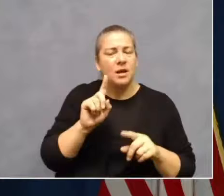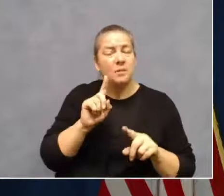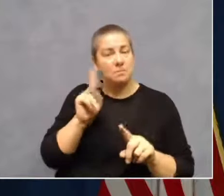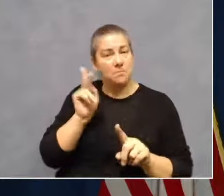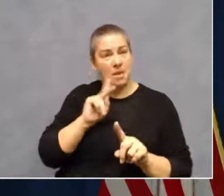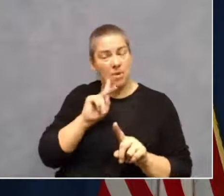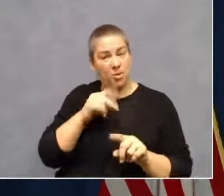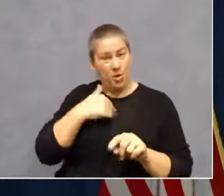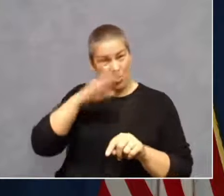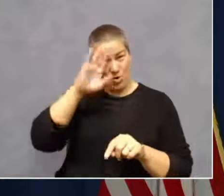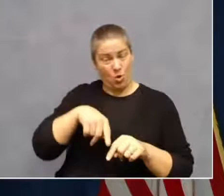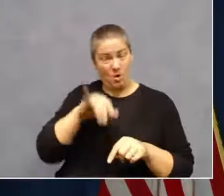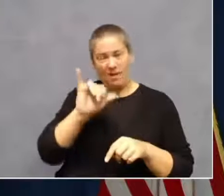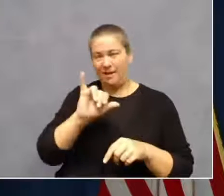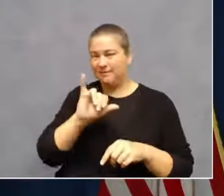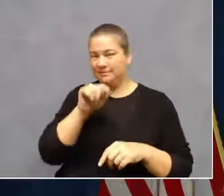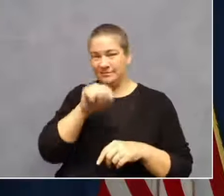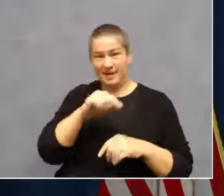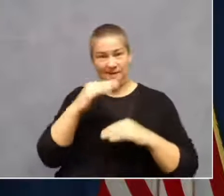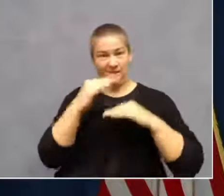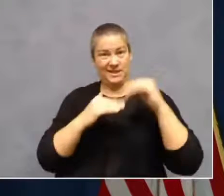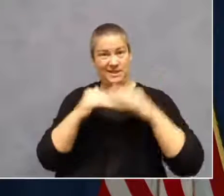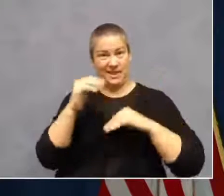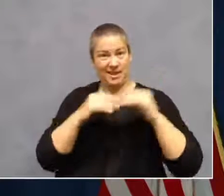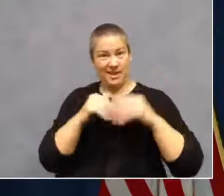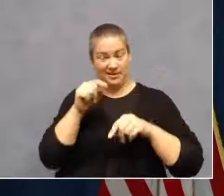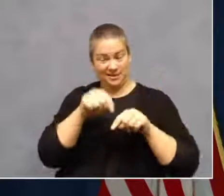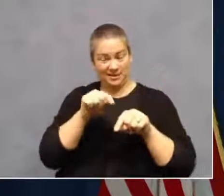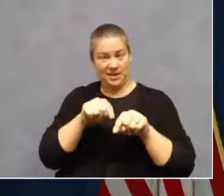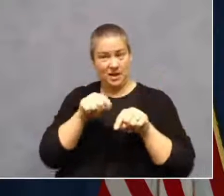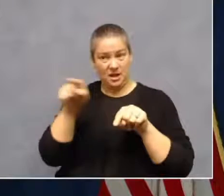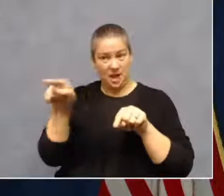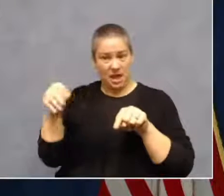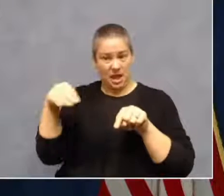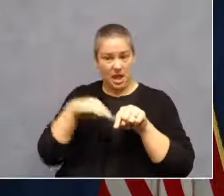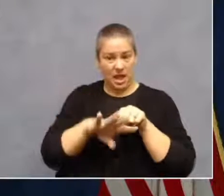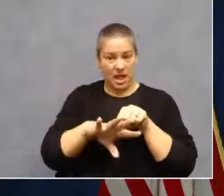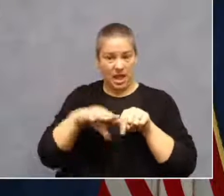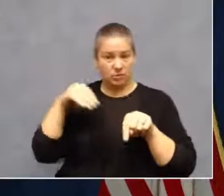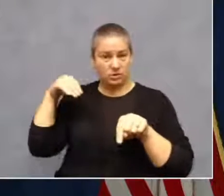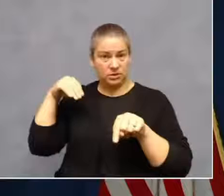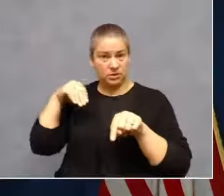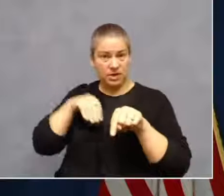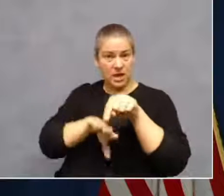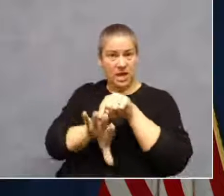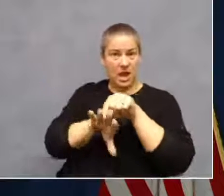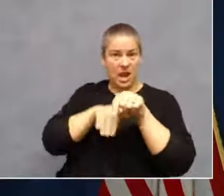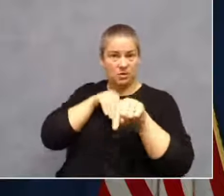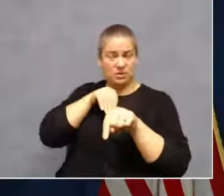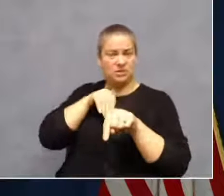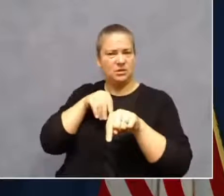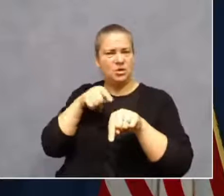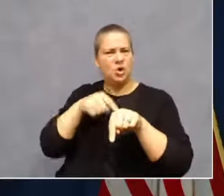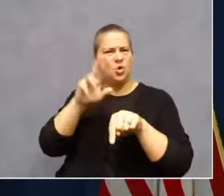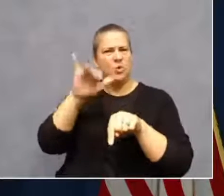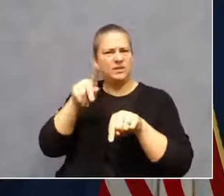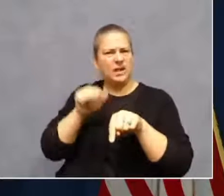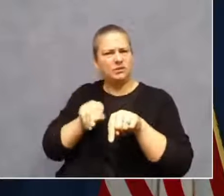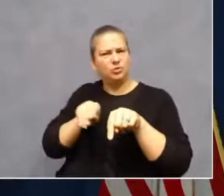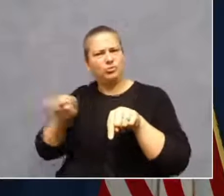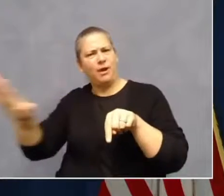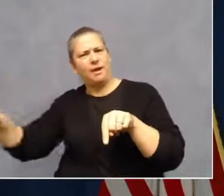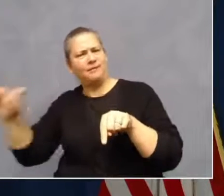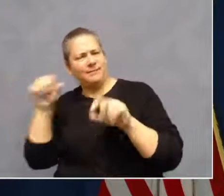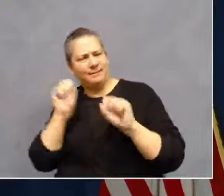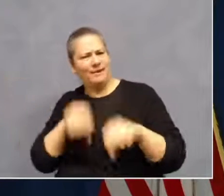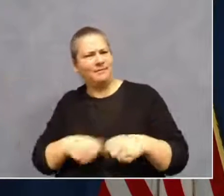out of these facilities mean the risk for spread in that community is still greater than ever. And when we look at a